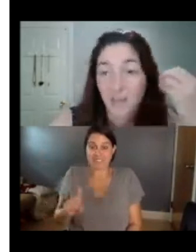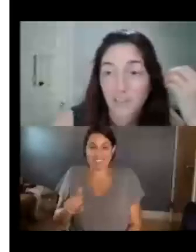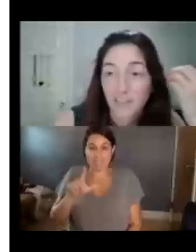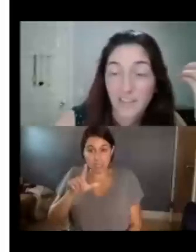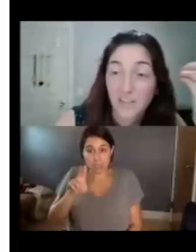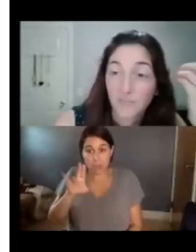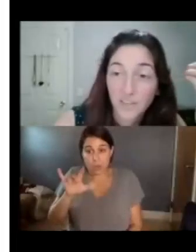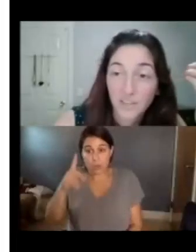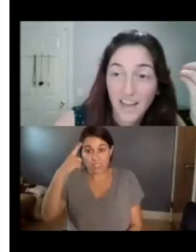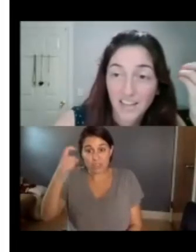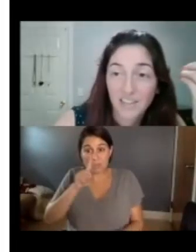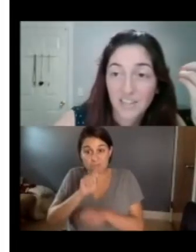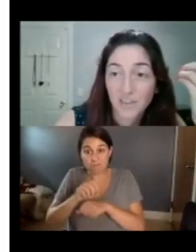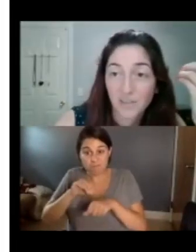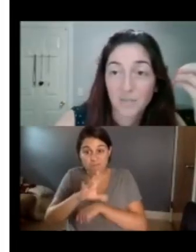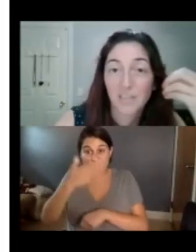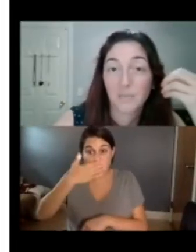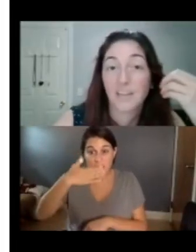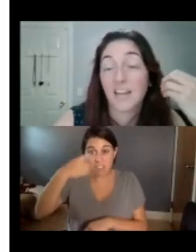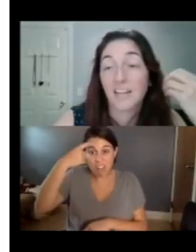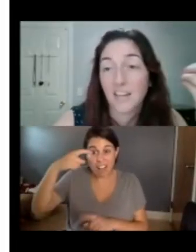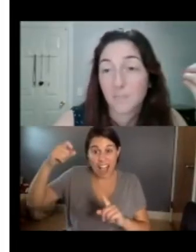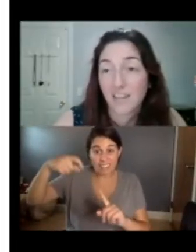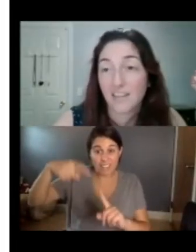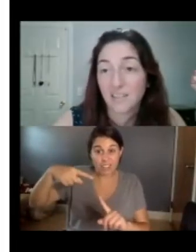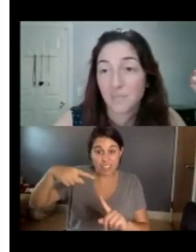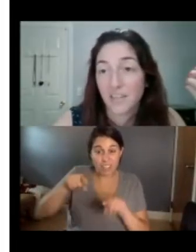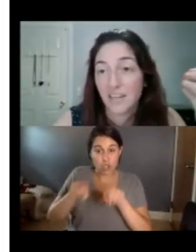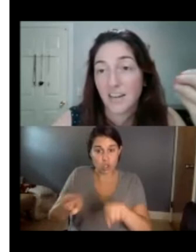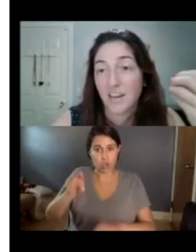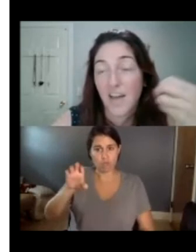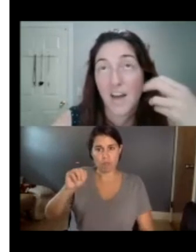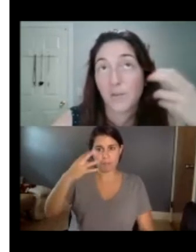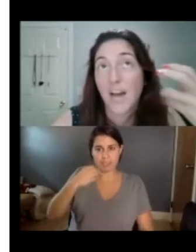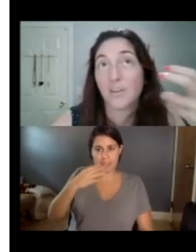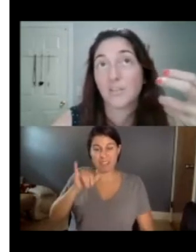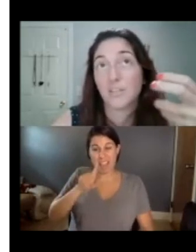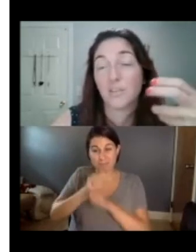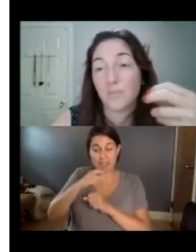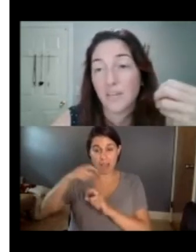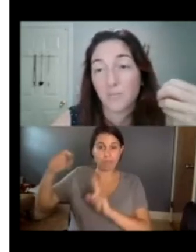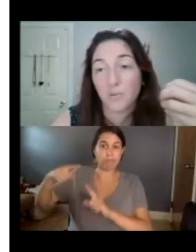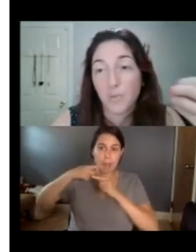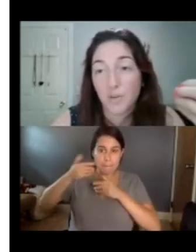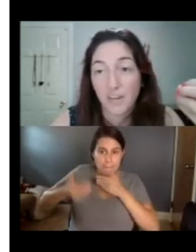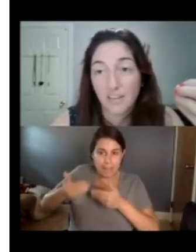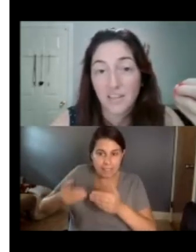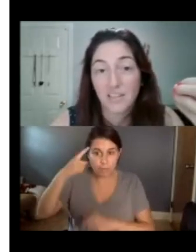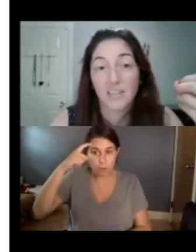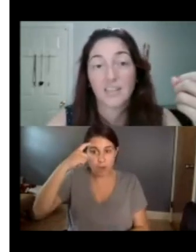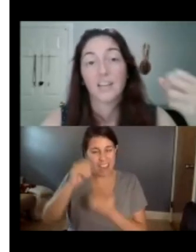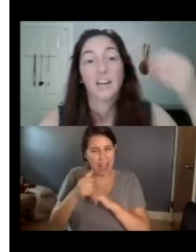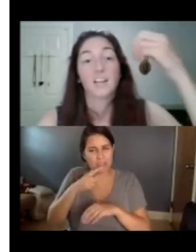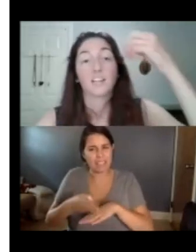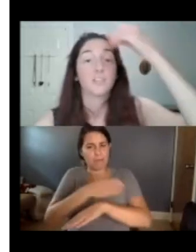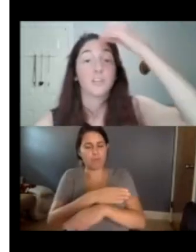dreaming actually affecting frontal activation during REM sleep? And is that a mechanism? How does lucid dreaming improve emotion